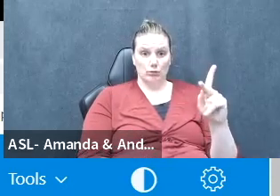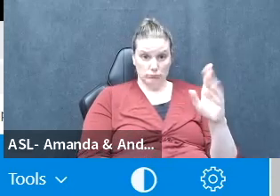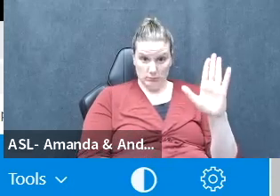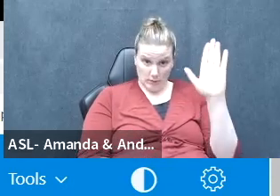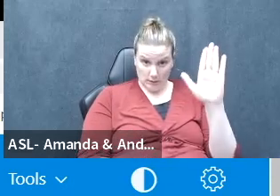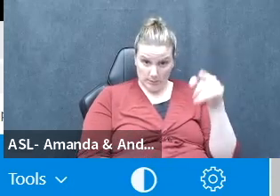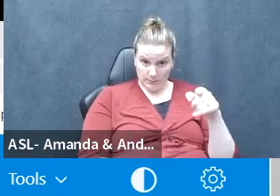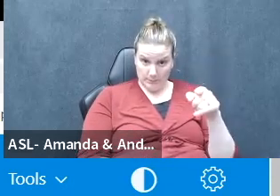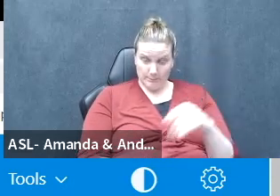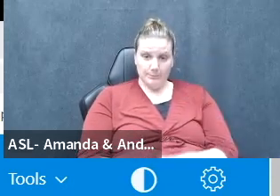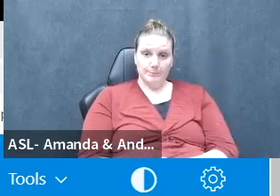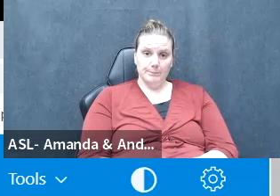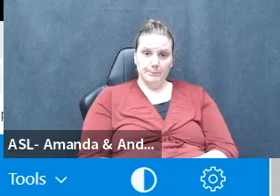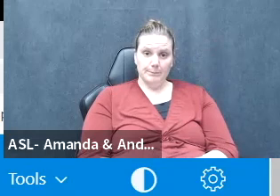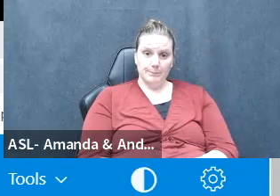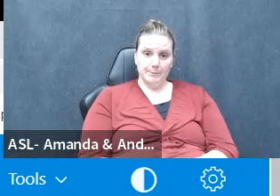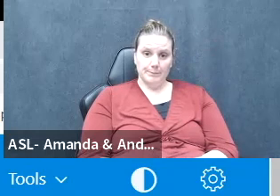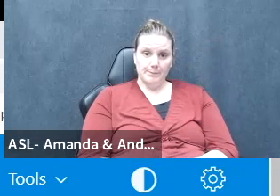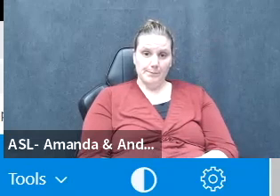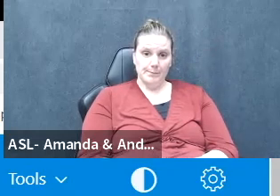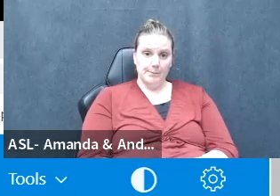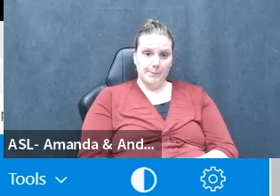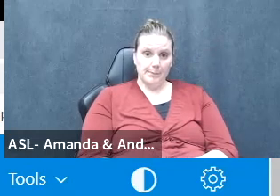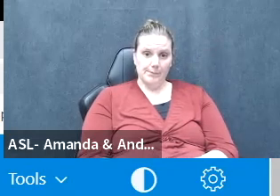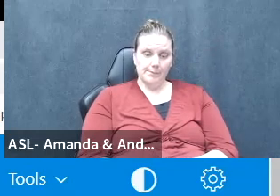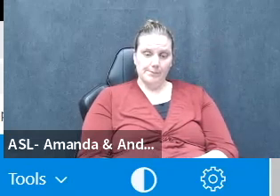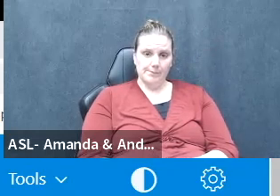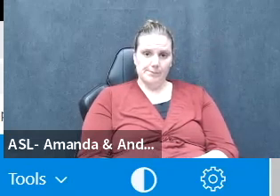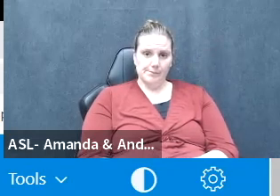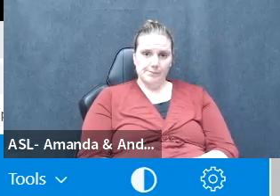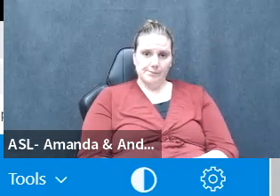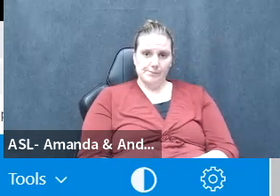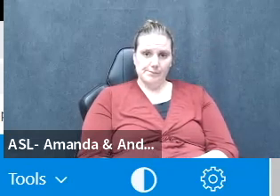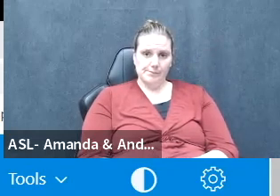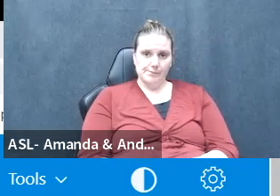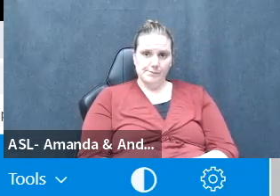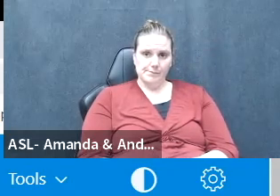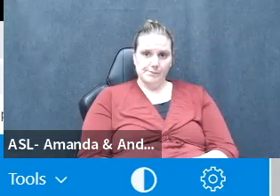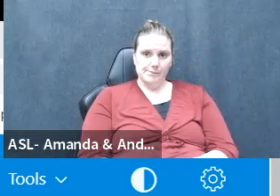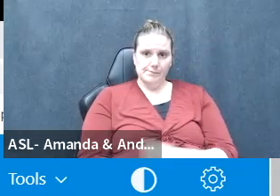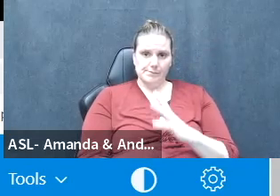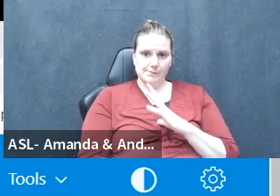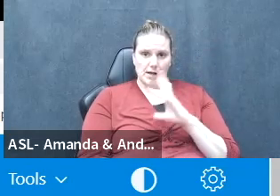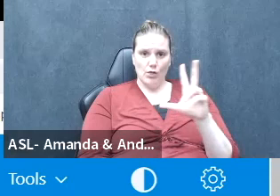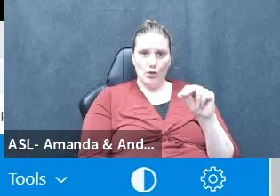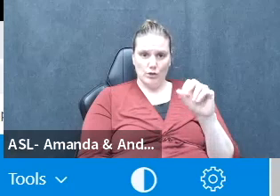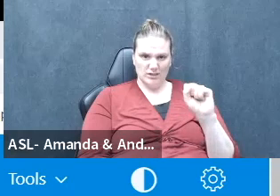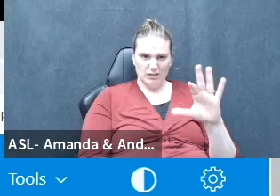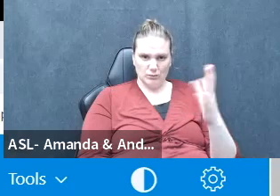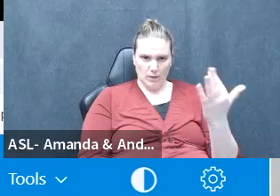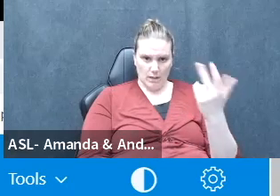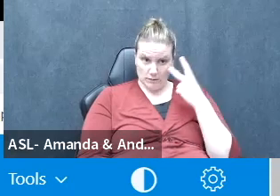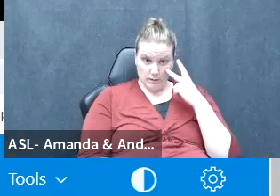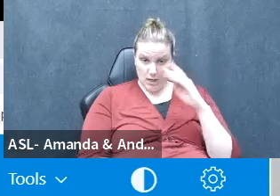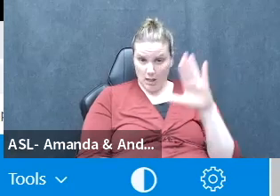We'll just give it let's just give it about 30 seconds here and see